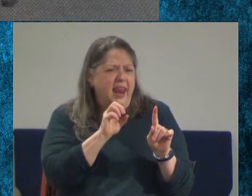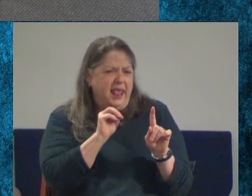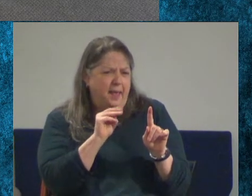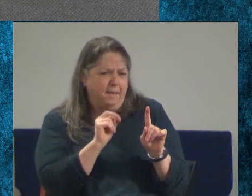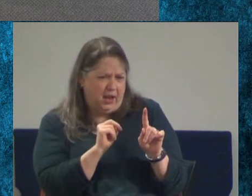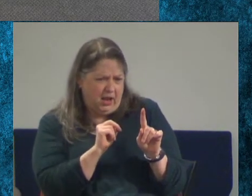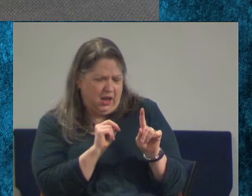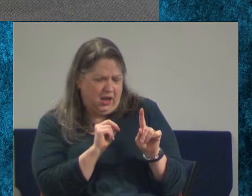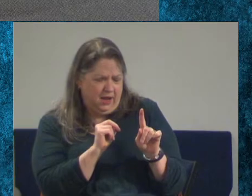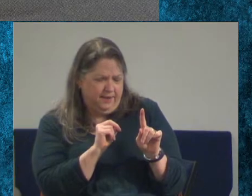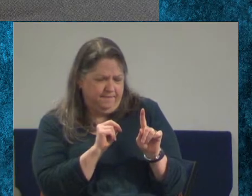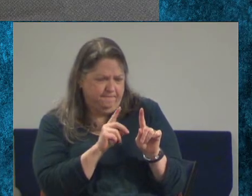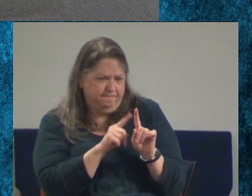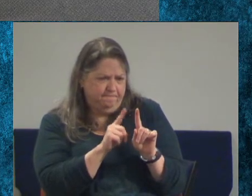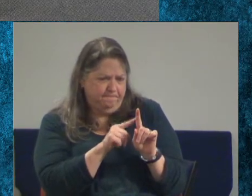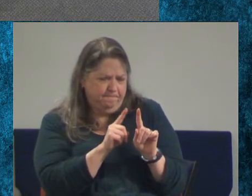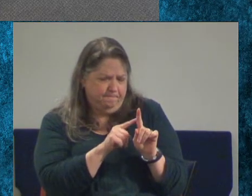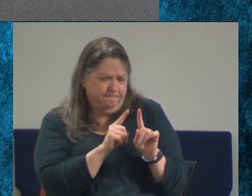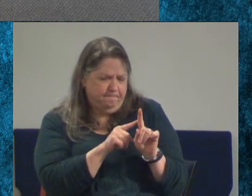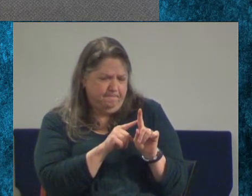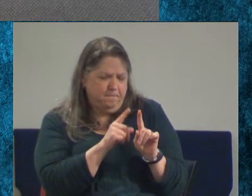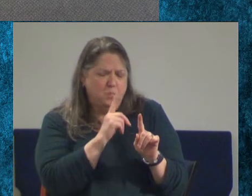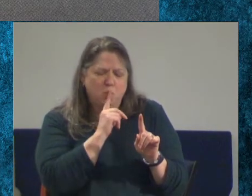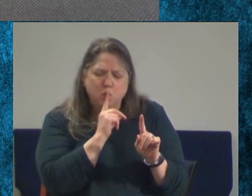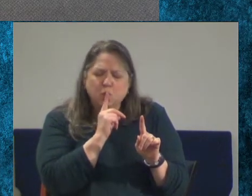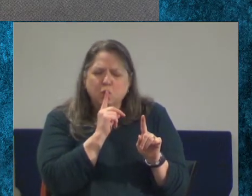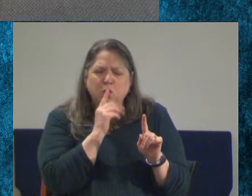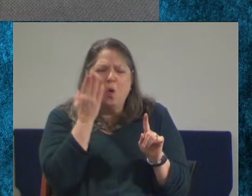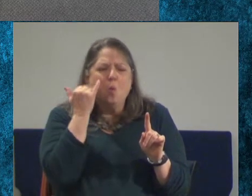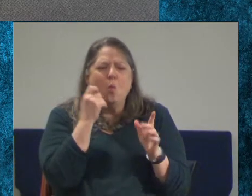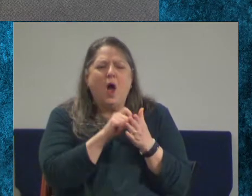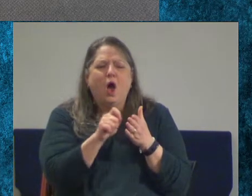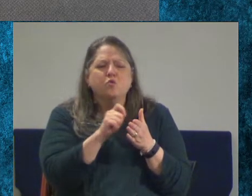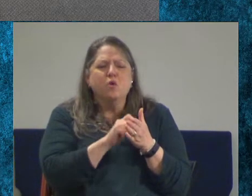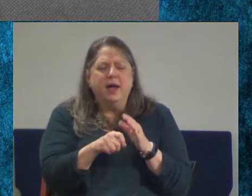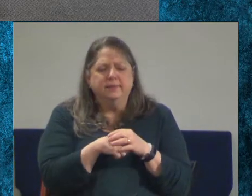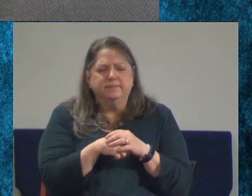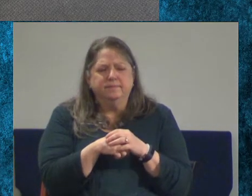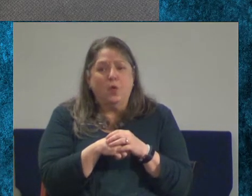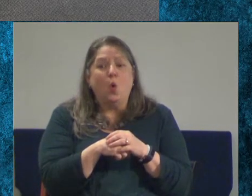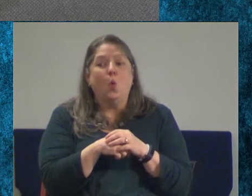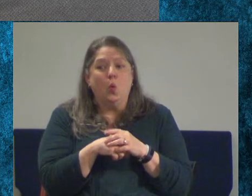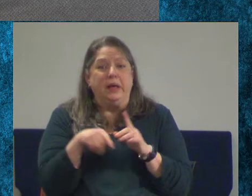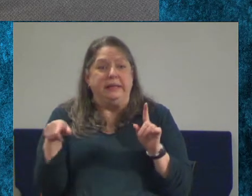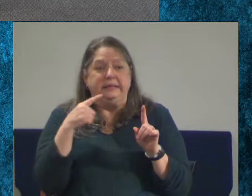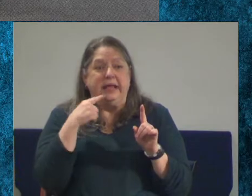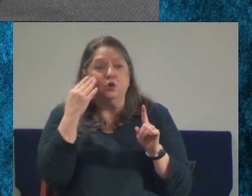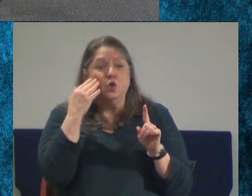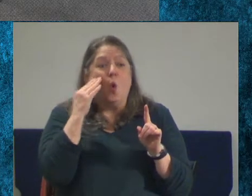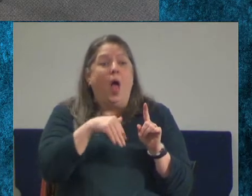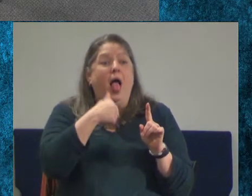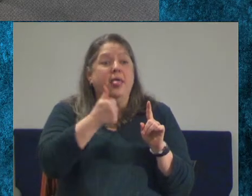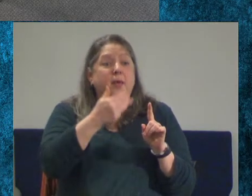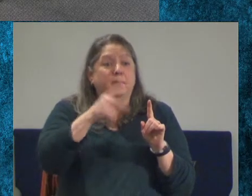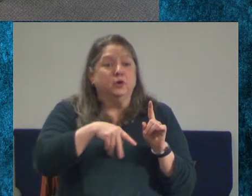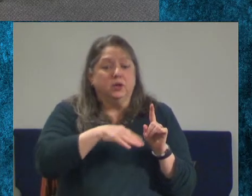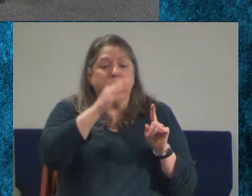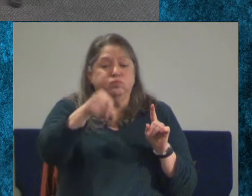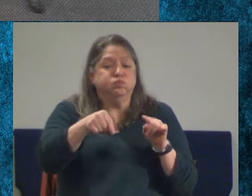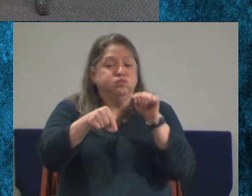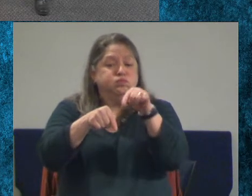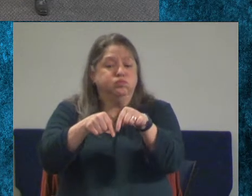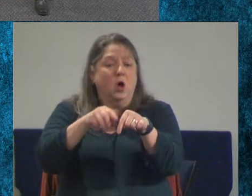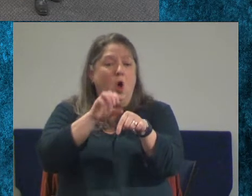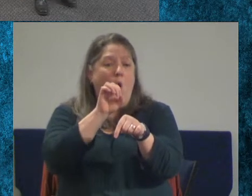he's writing to him in reference or in regard to Onesimus. Onesimus was a